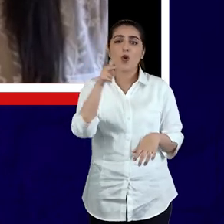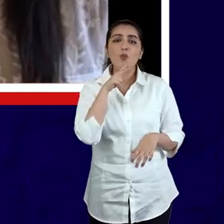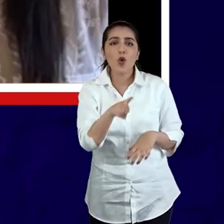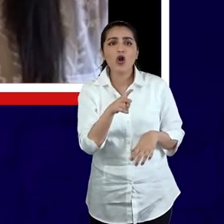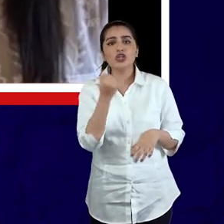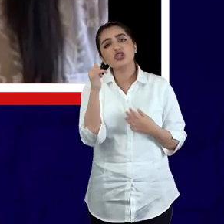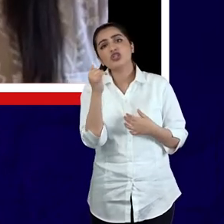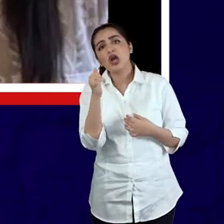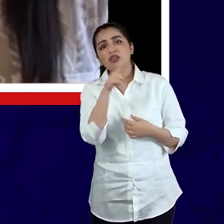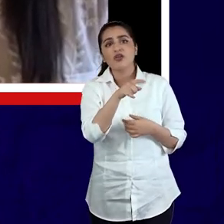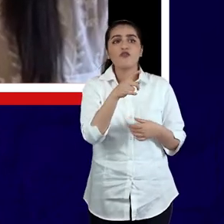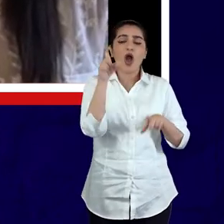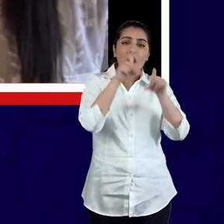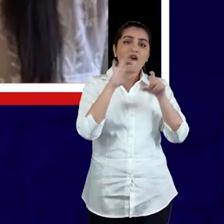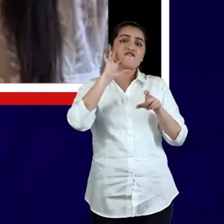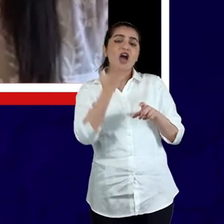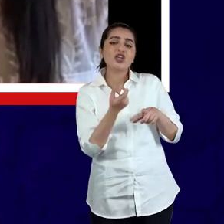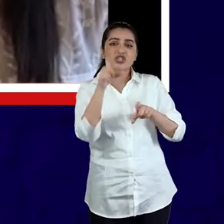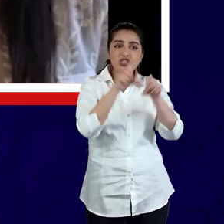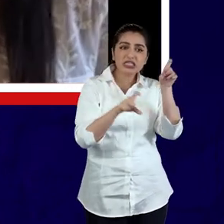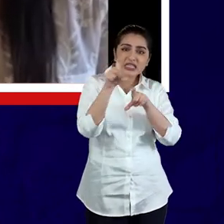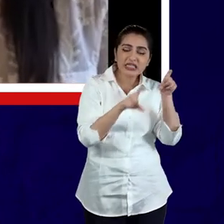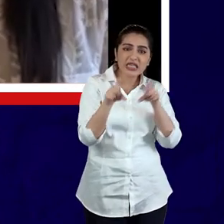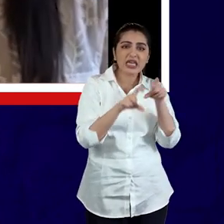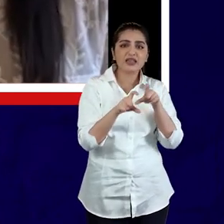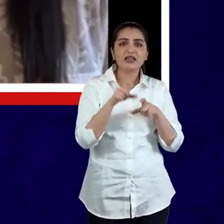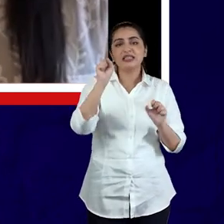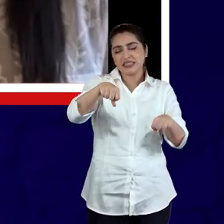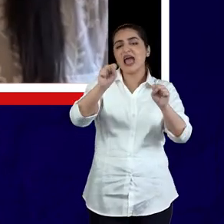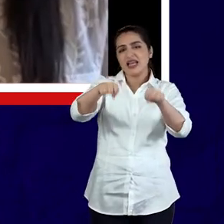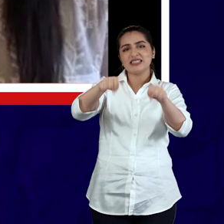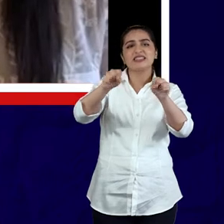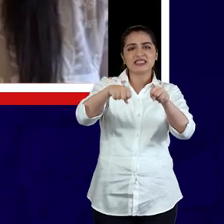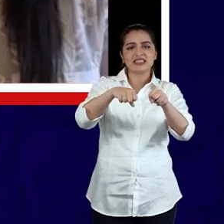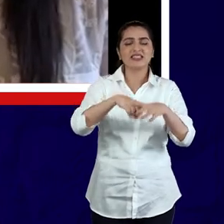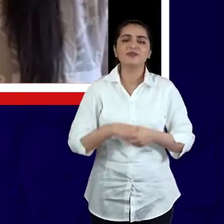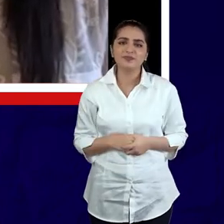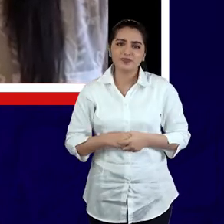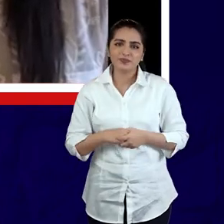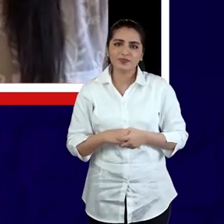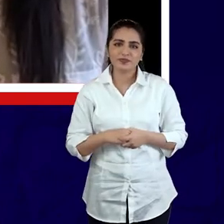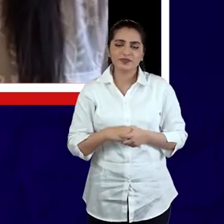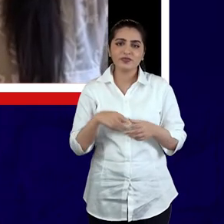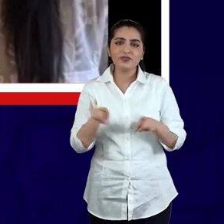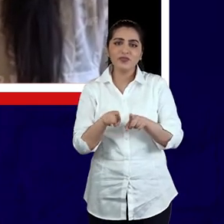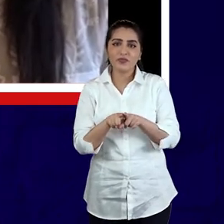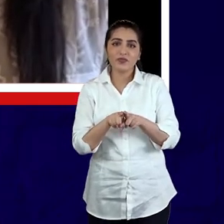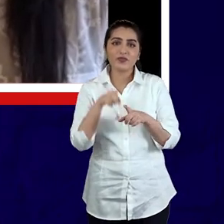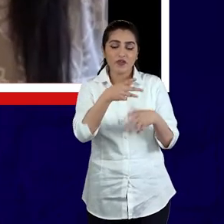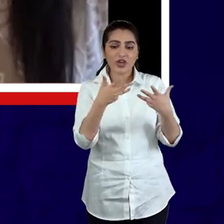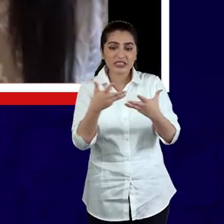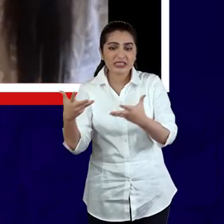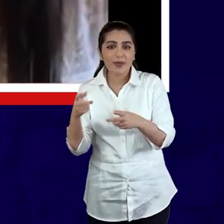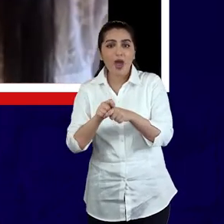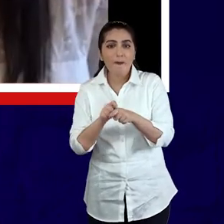Pavinda, then maybe there should be some fashion designers that should design clothes. So I don't know whether the fashion that was one of the